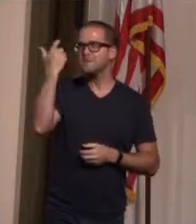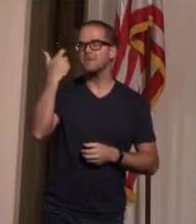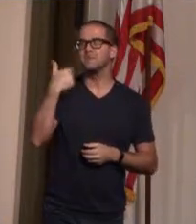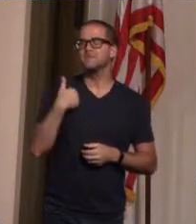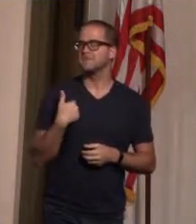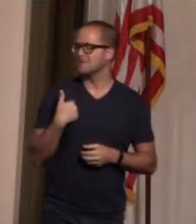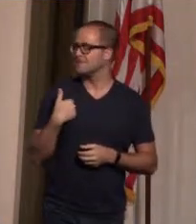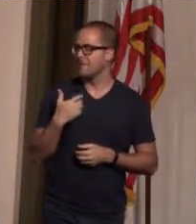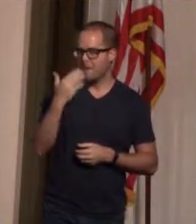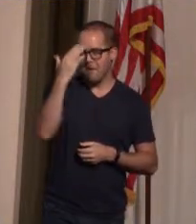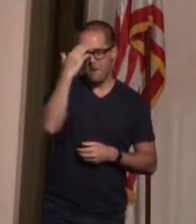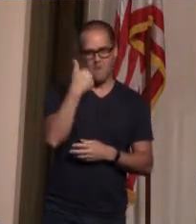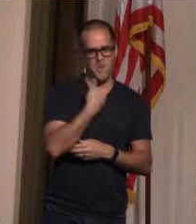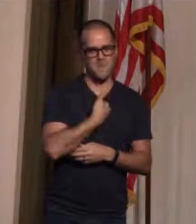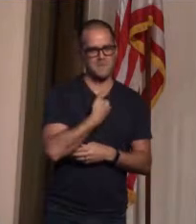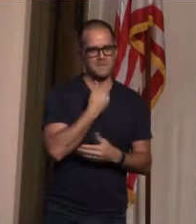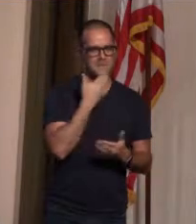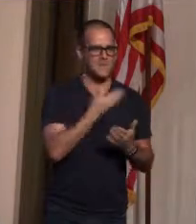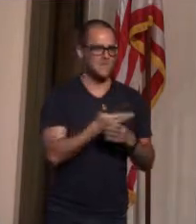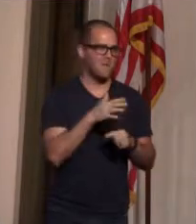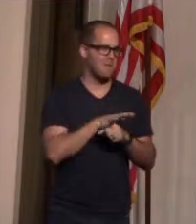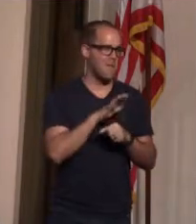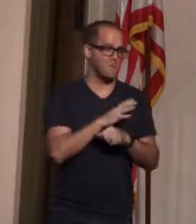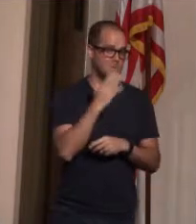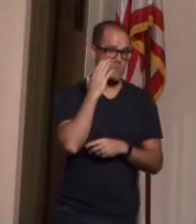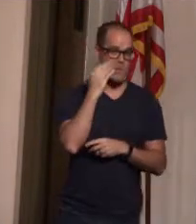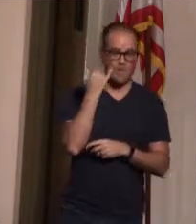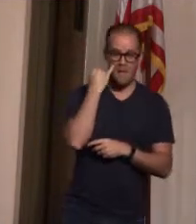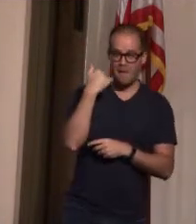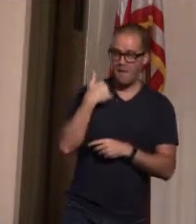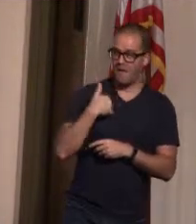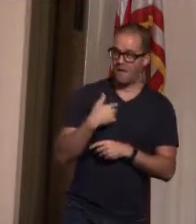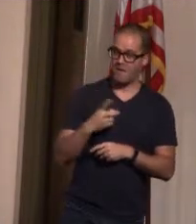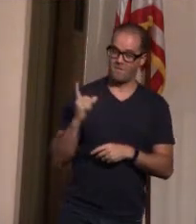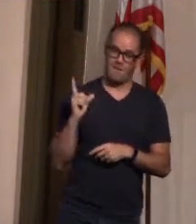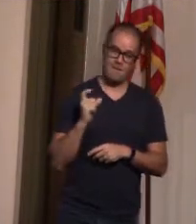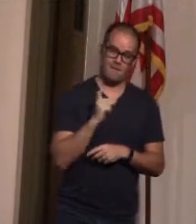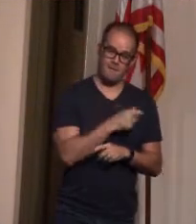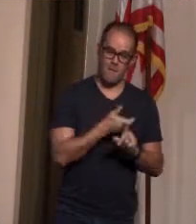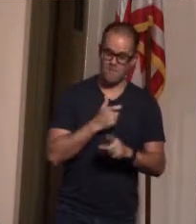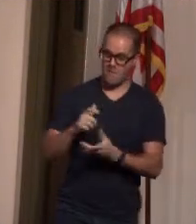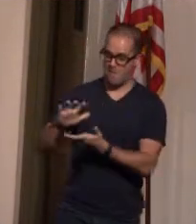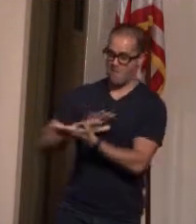Wow. Because we might want to leave before 12:30.